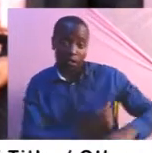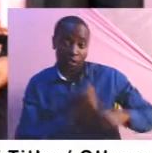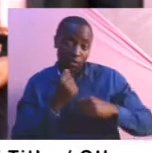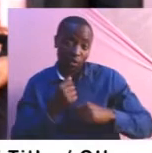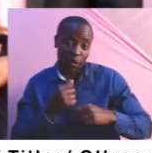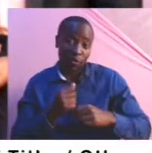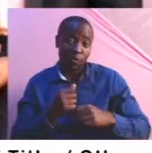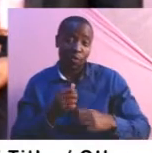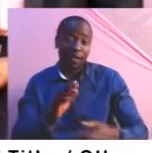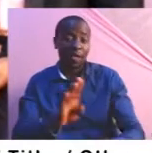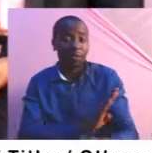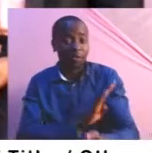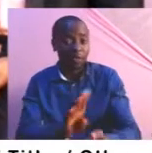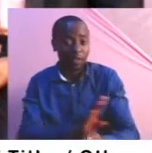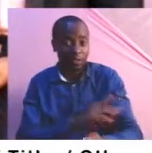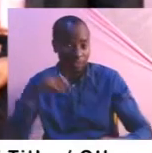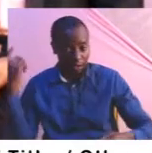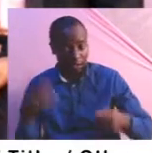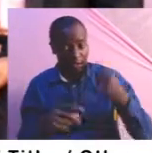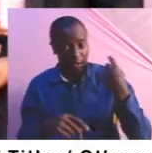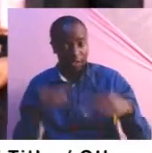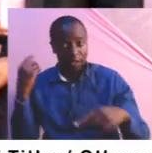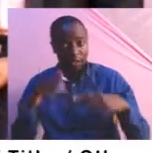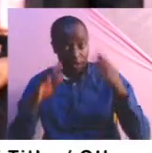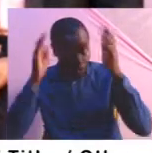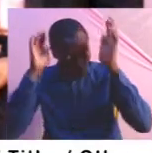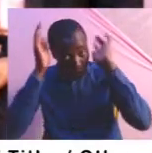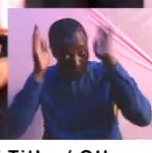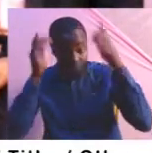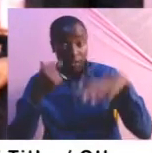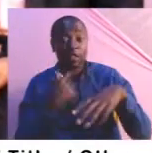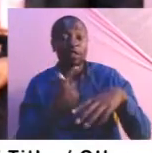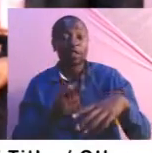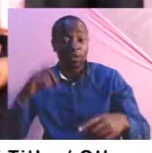it, until the donkey now speaks and says,